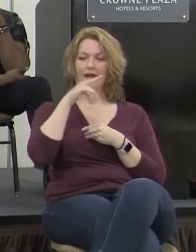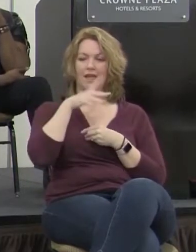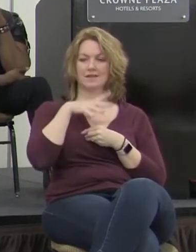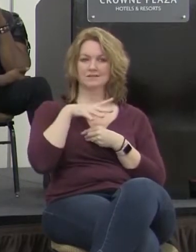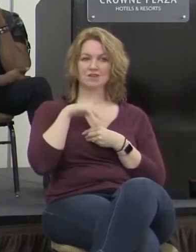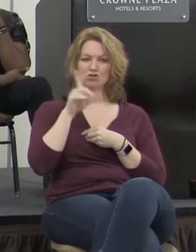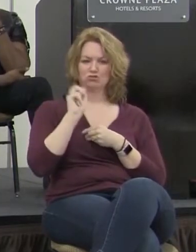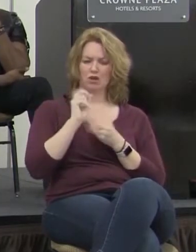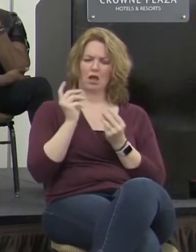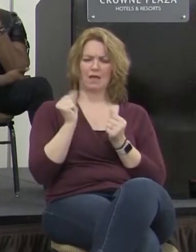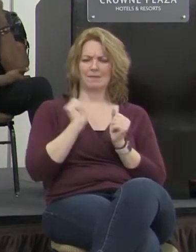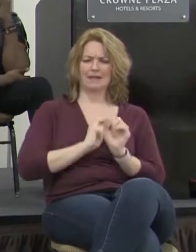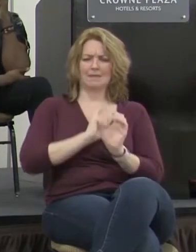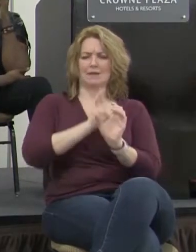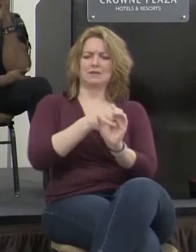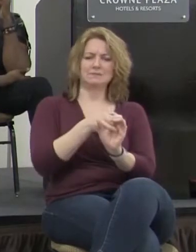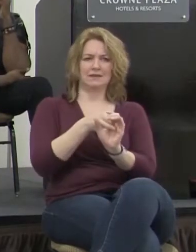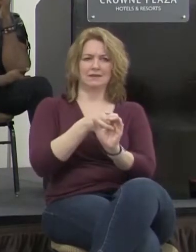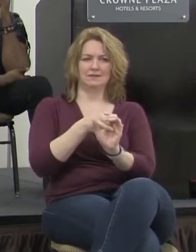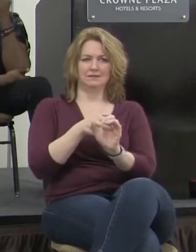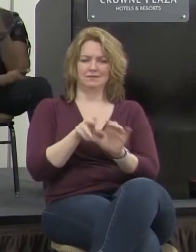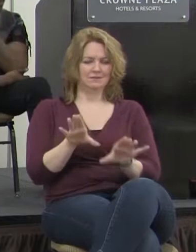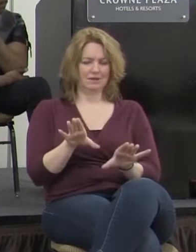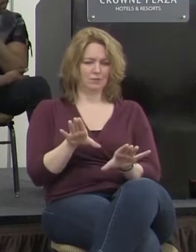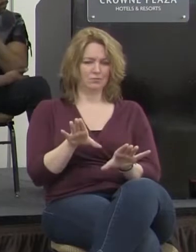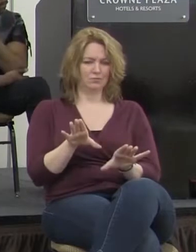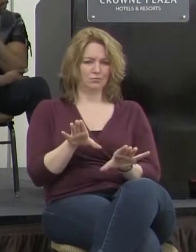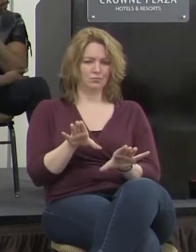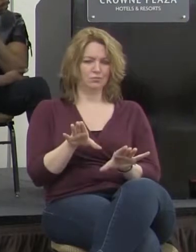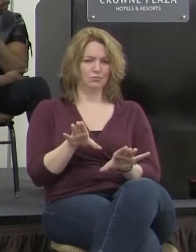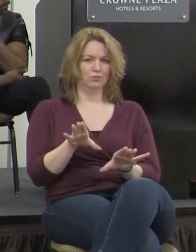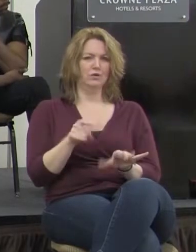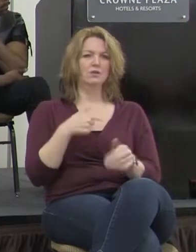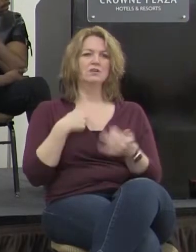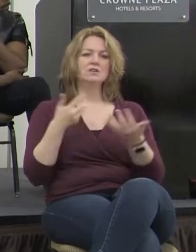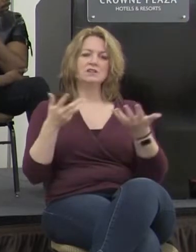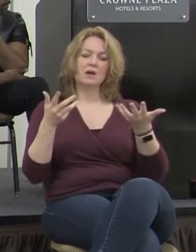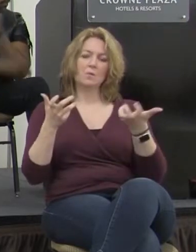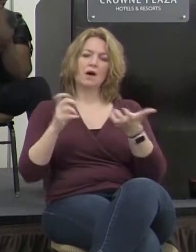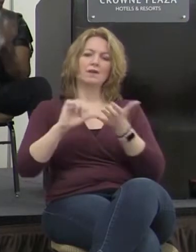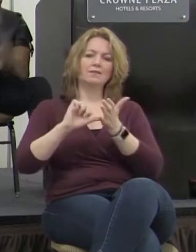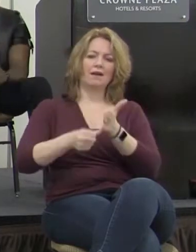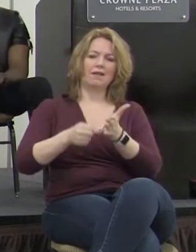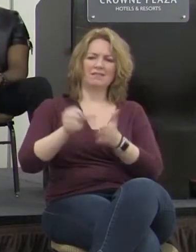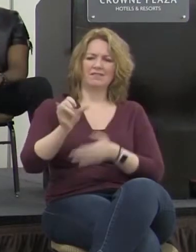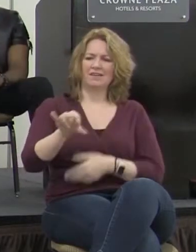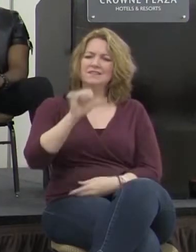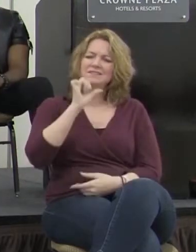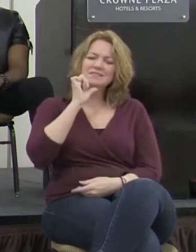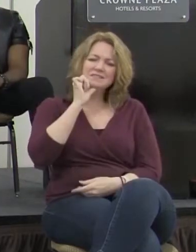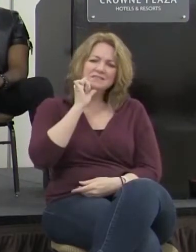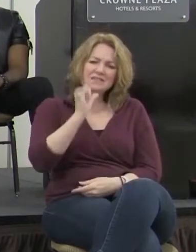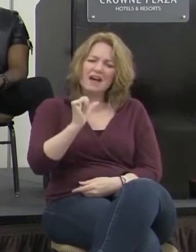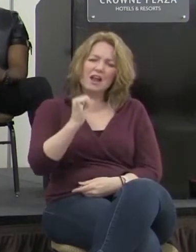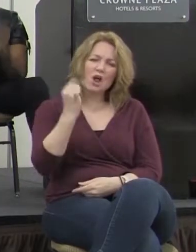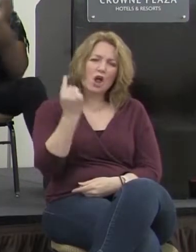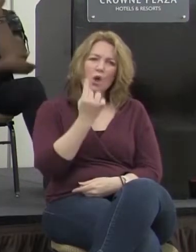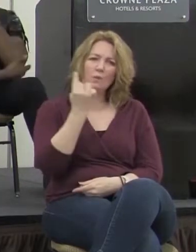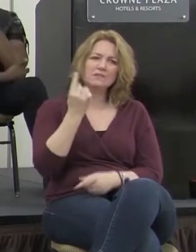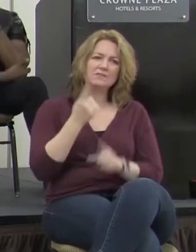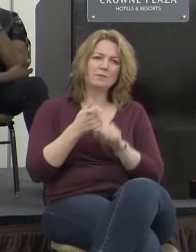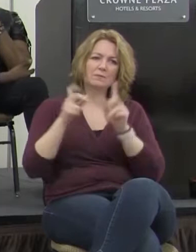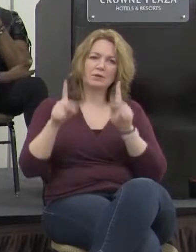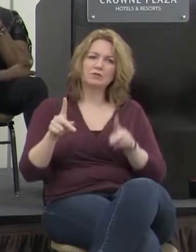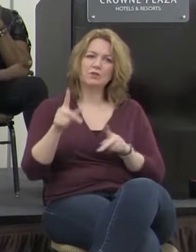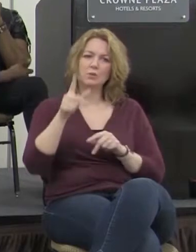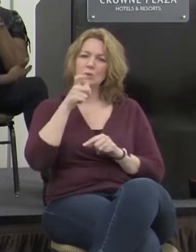automatically participate. Forgetting that the race, so I wanted to highlight that it's not necessarily from someone